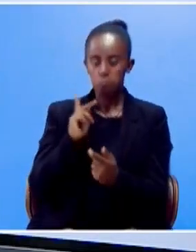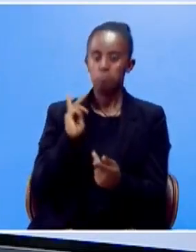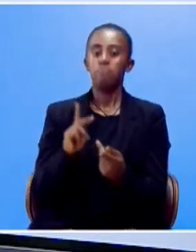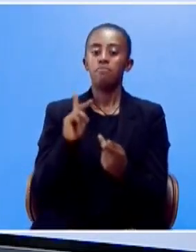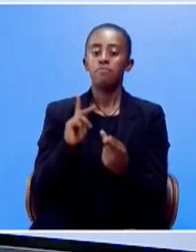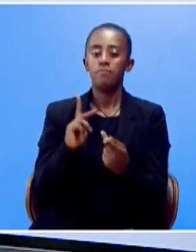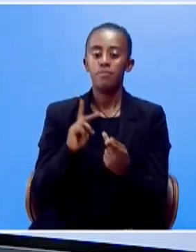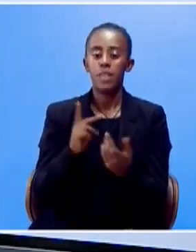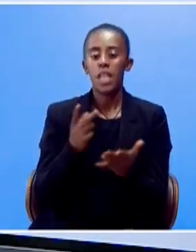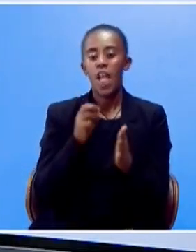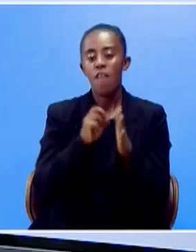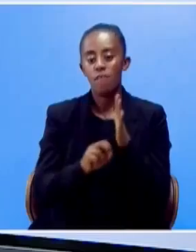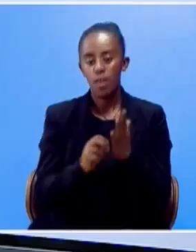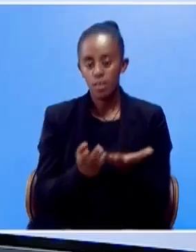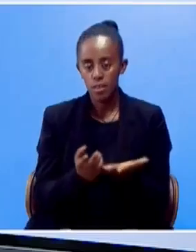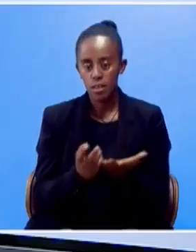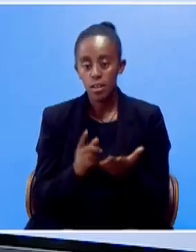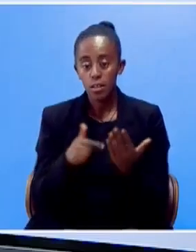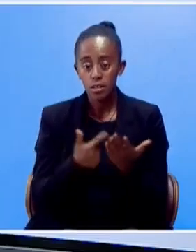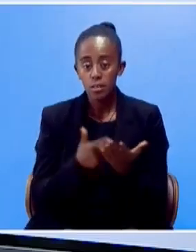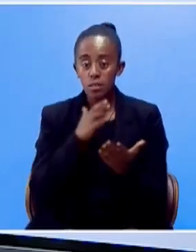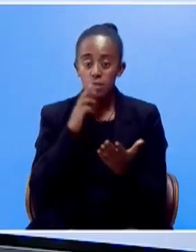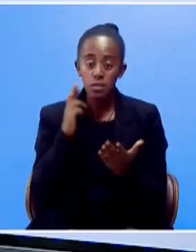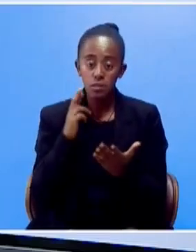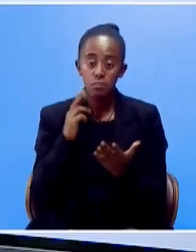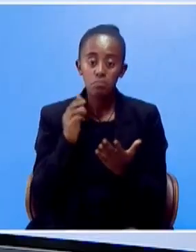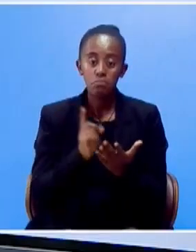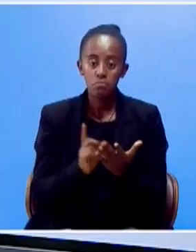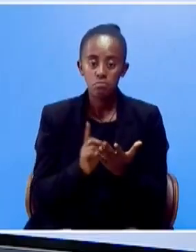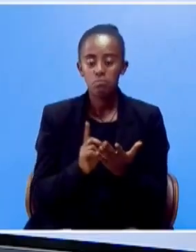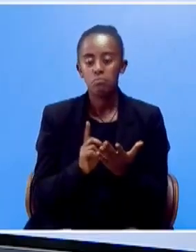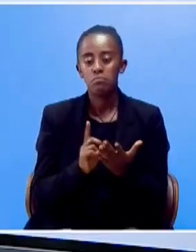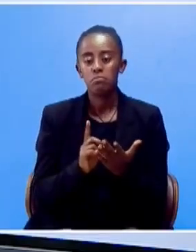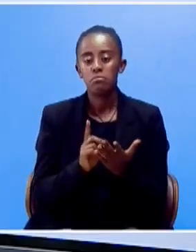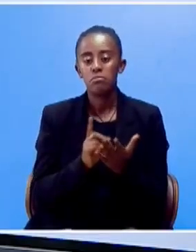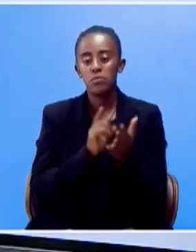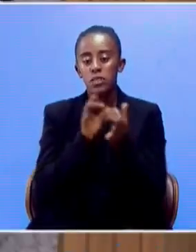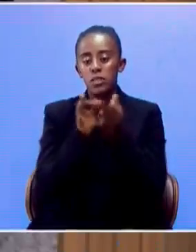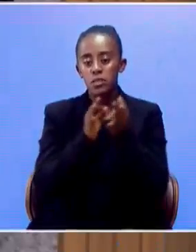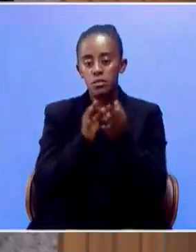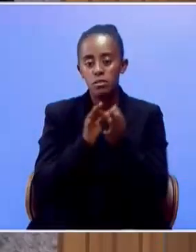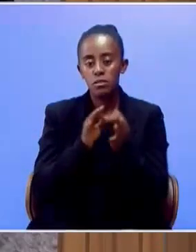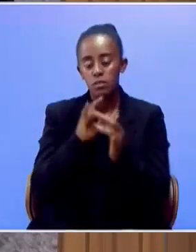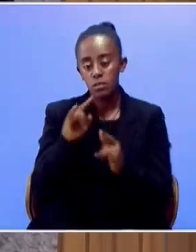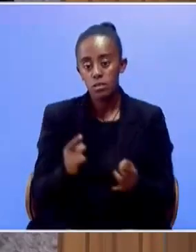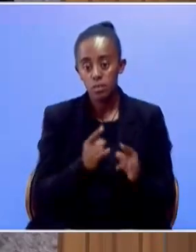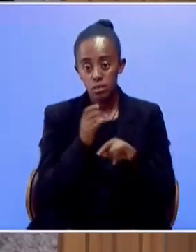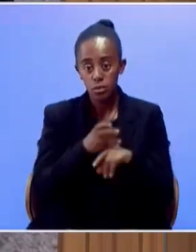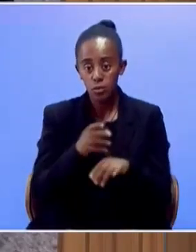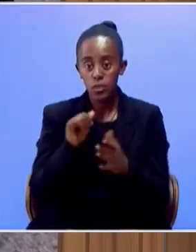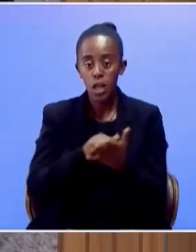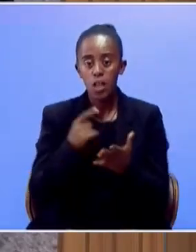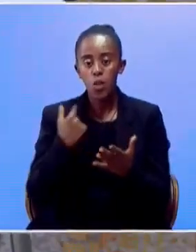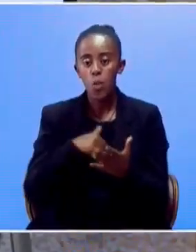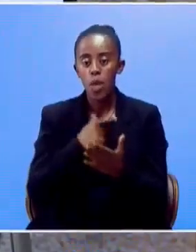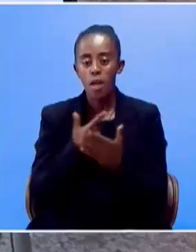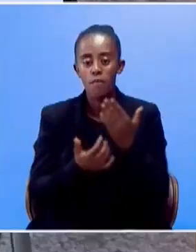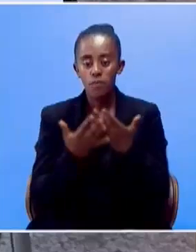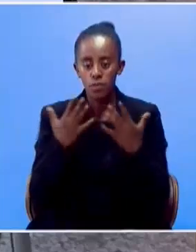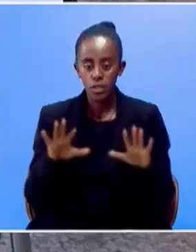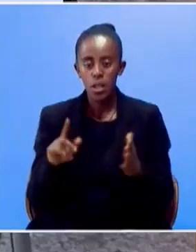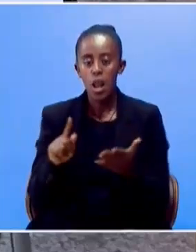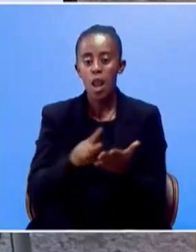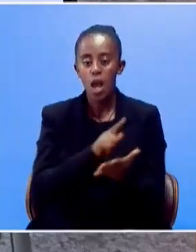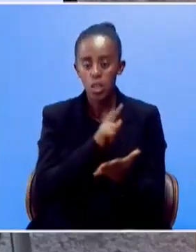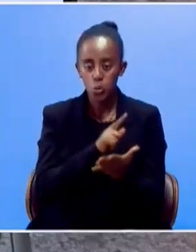what? The effect. So these are some of the techniques of expressing cause and effect that we have discussed last